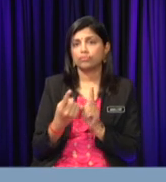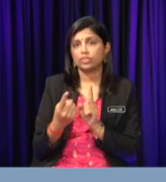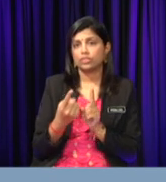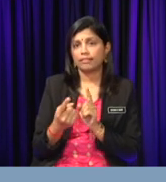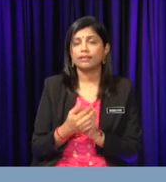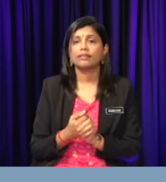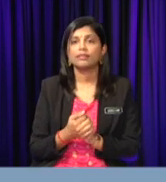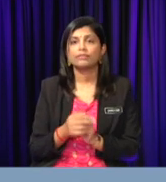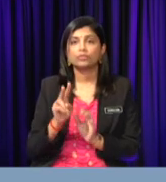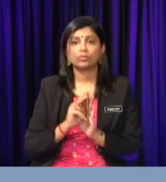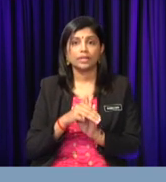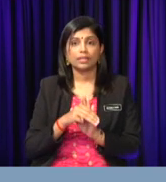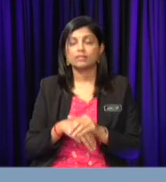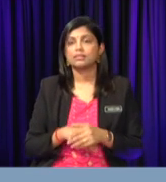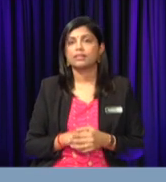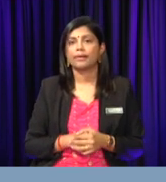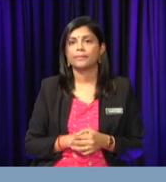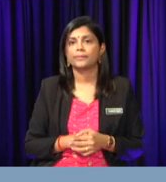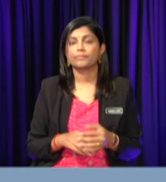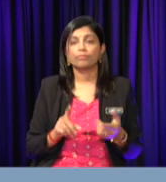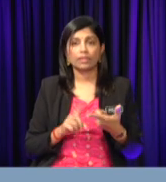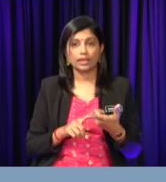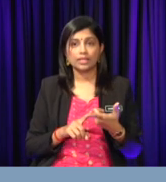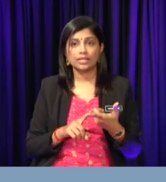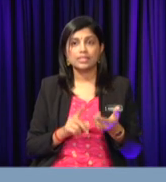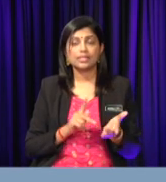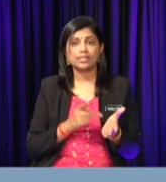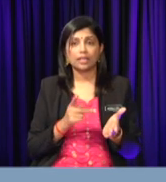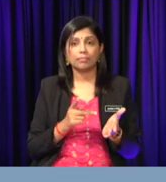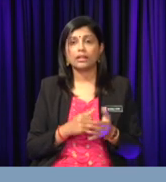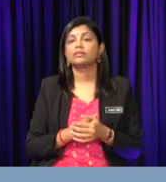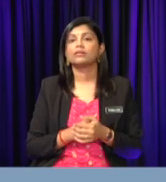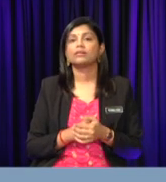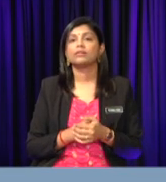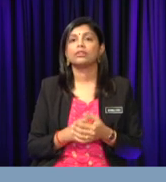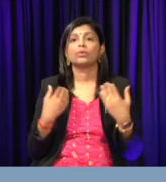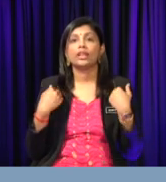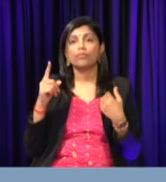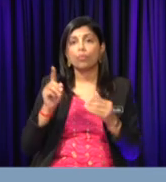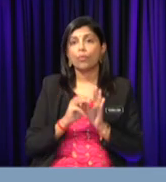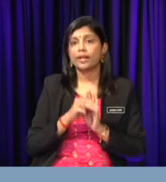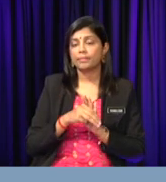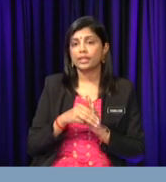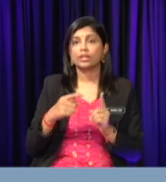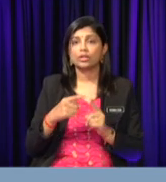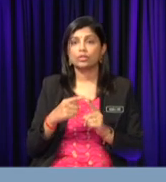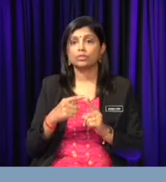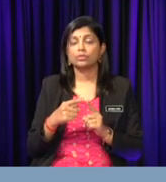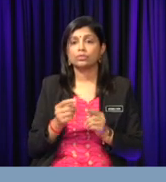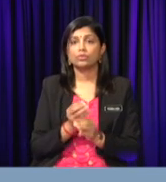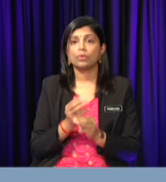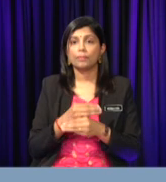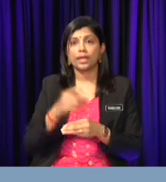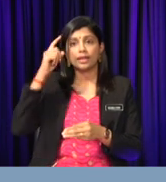about 2 minutes. Then, in the second part, you will have another minute to make a decision